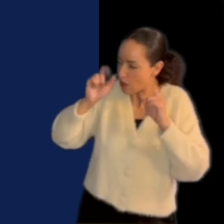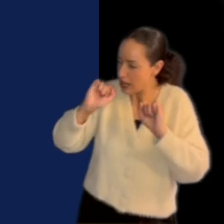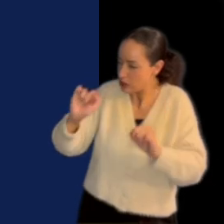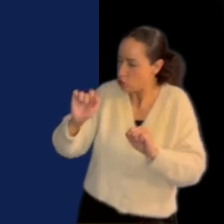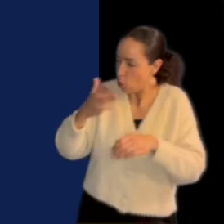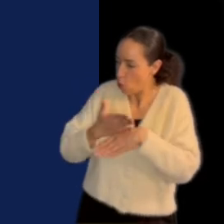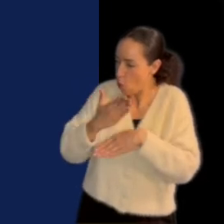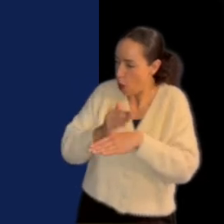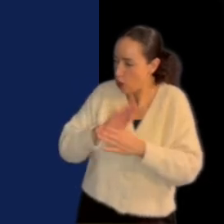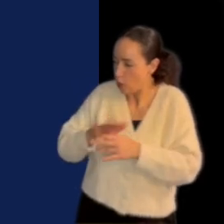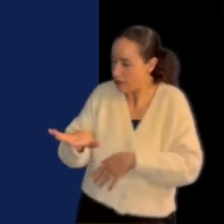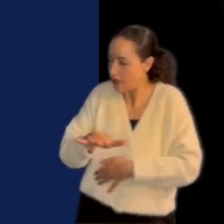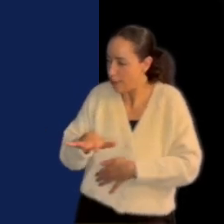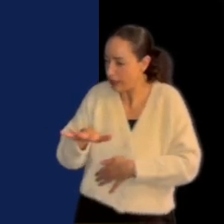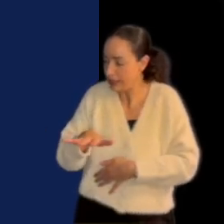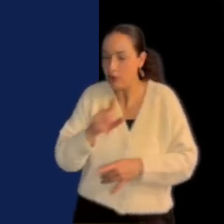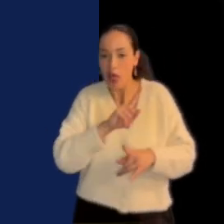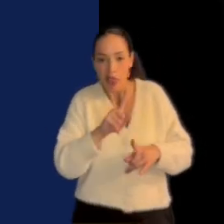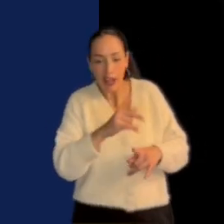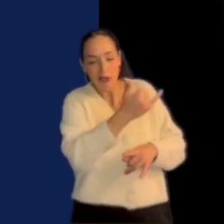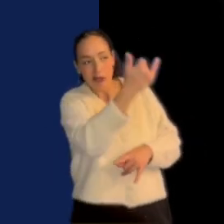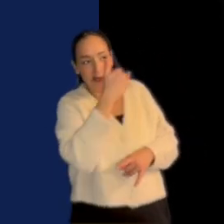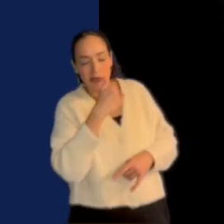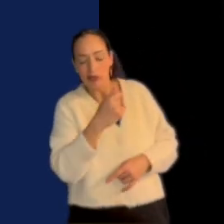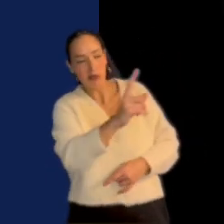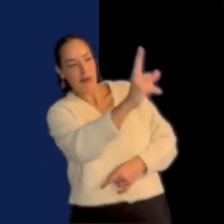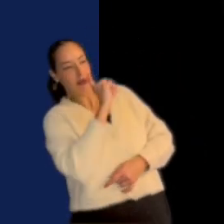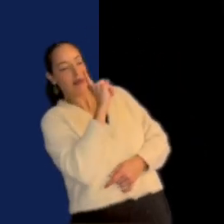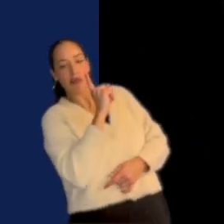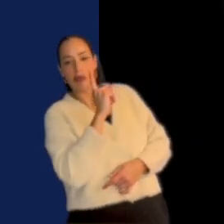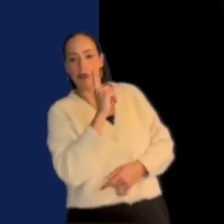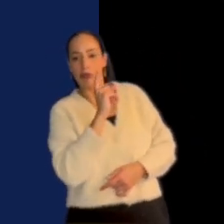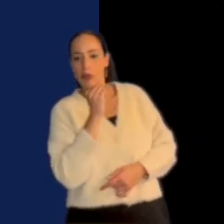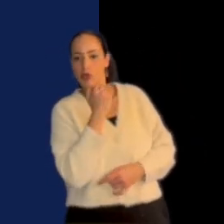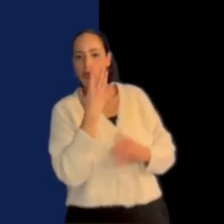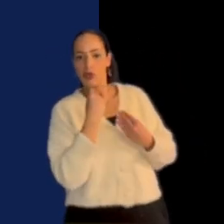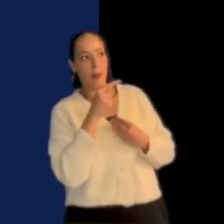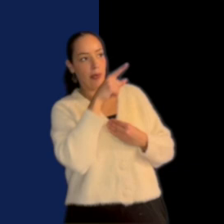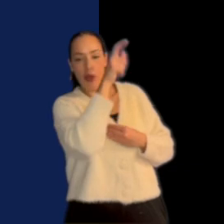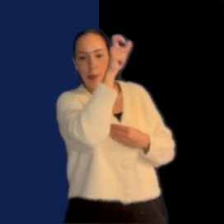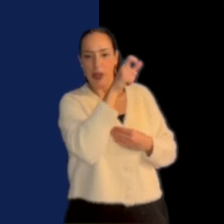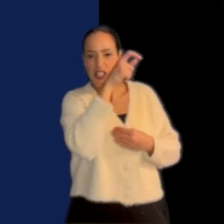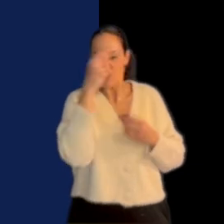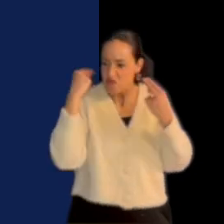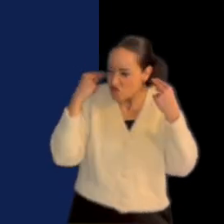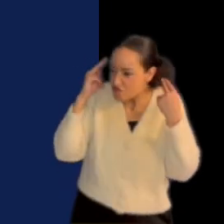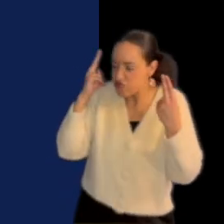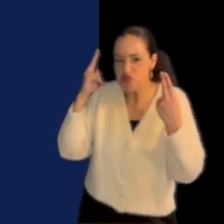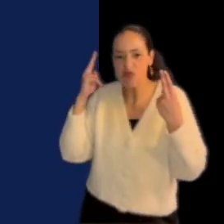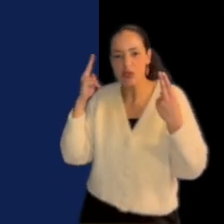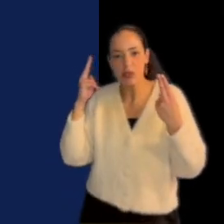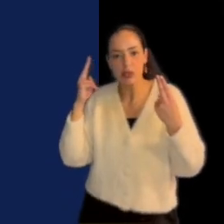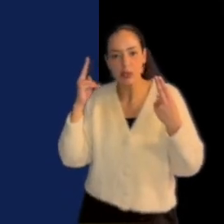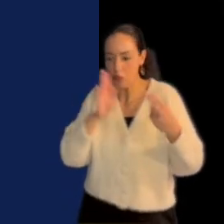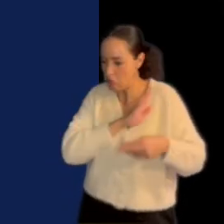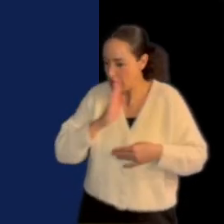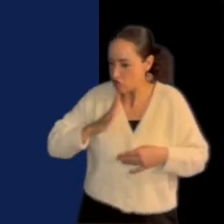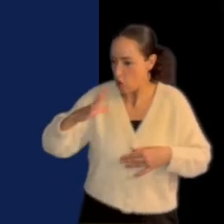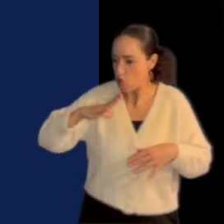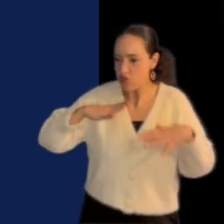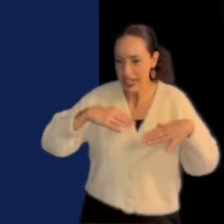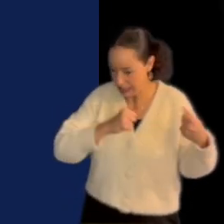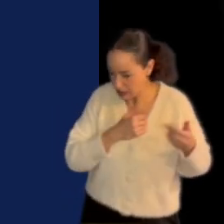that I should stop. He was indignant and defensive, explaining how the military already provided the support and care that I was